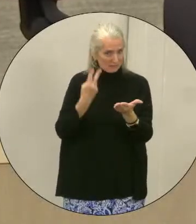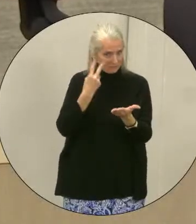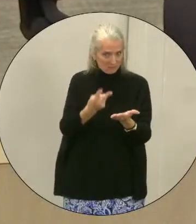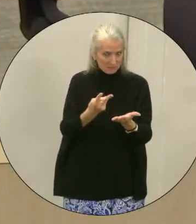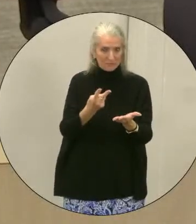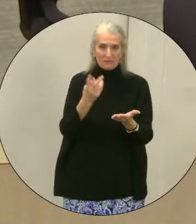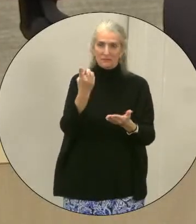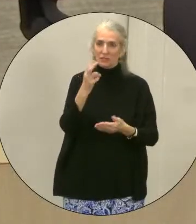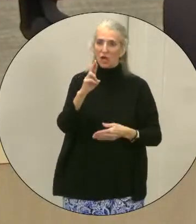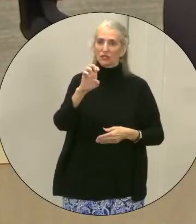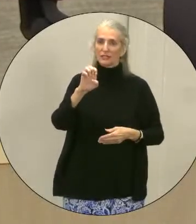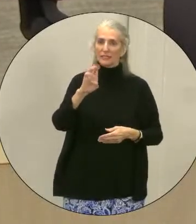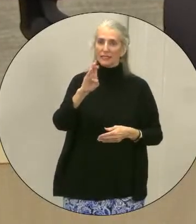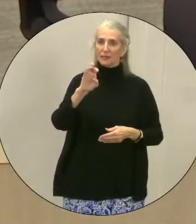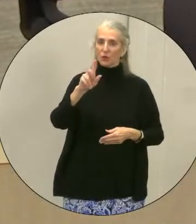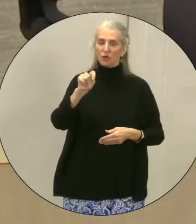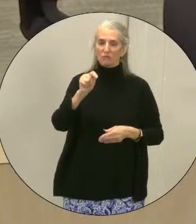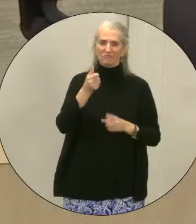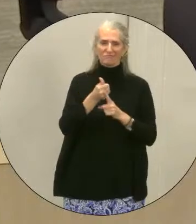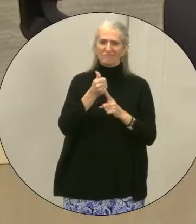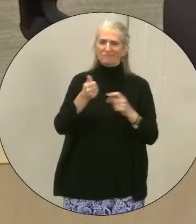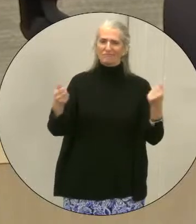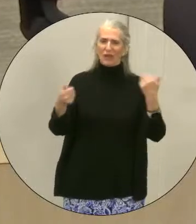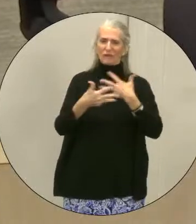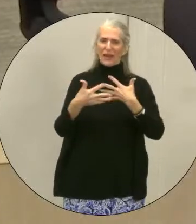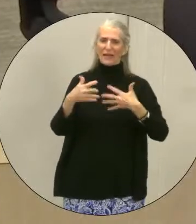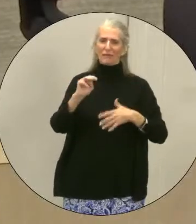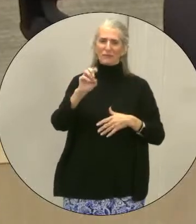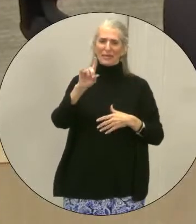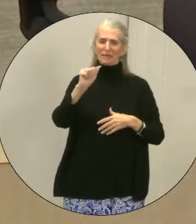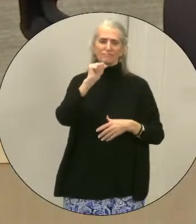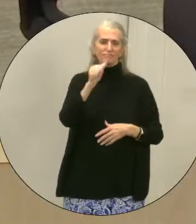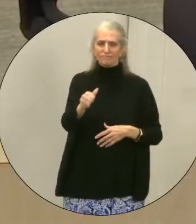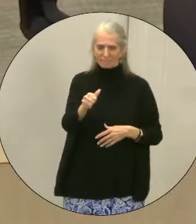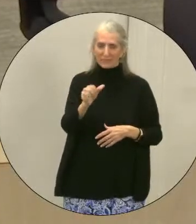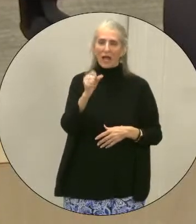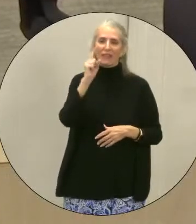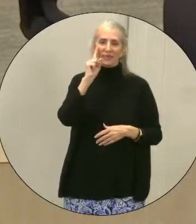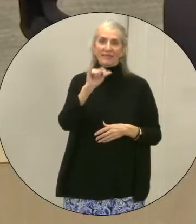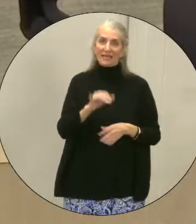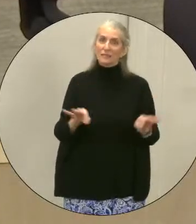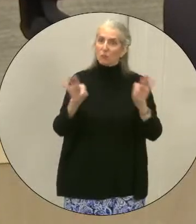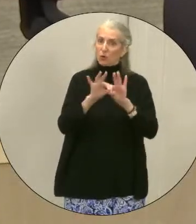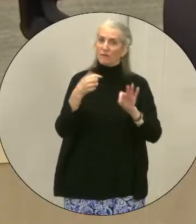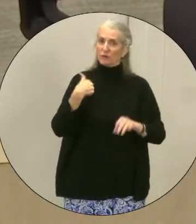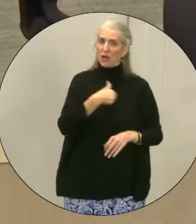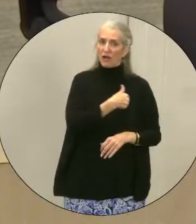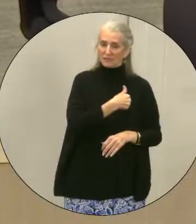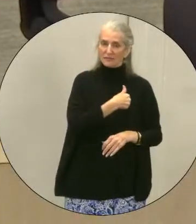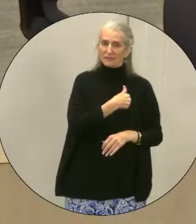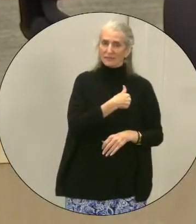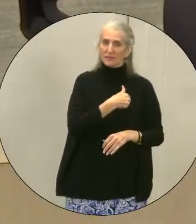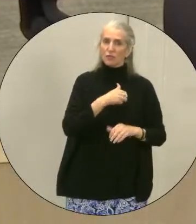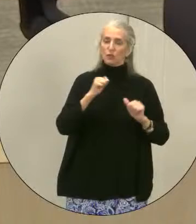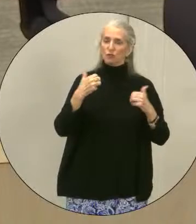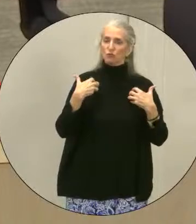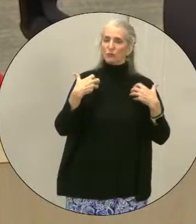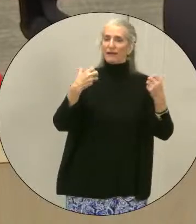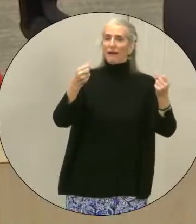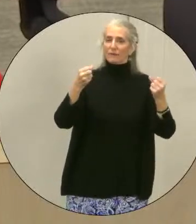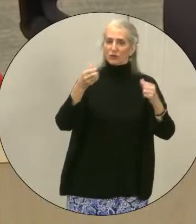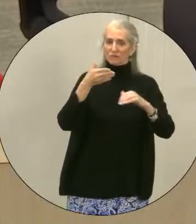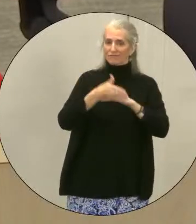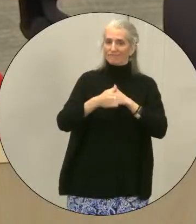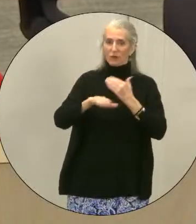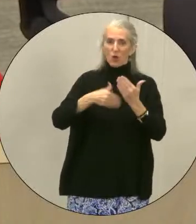Dr. Ebert is not afraid of the media, and I think that's really important for us to recover from all the damage that